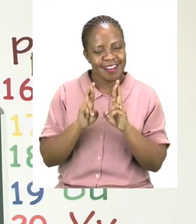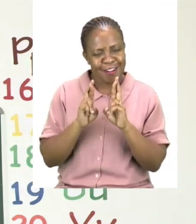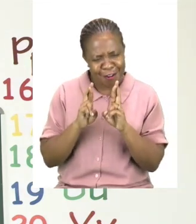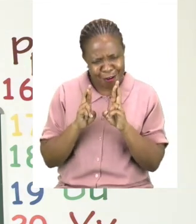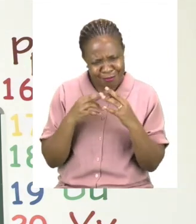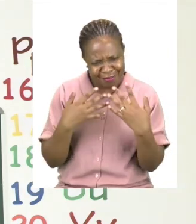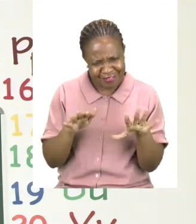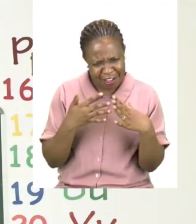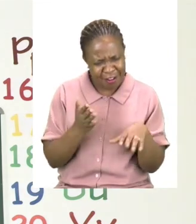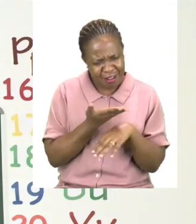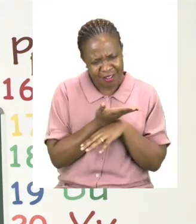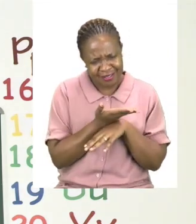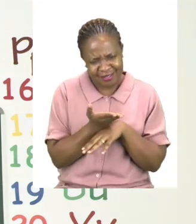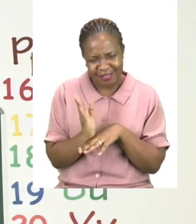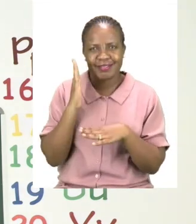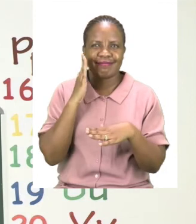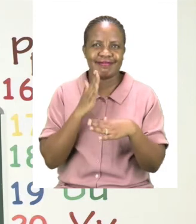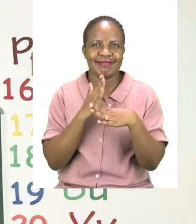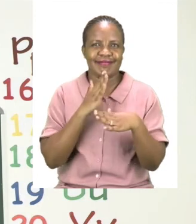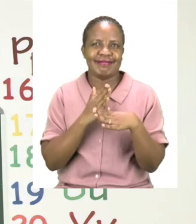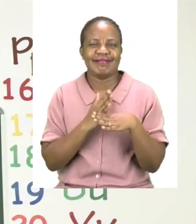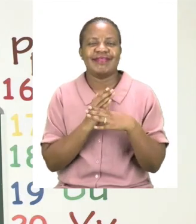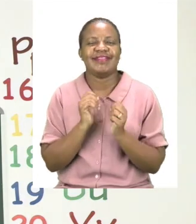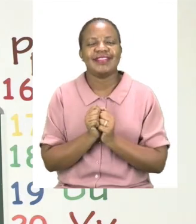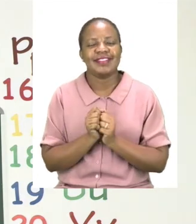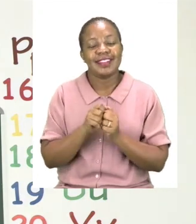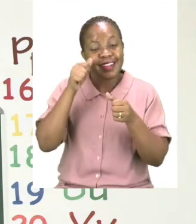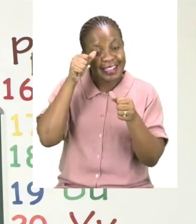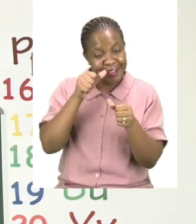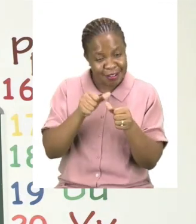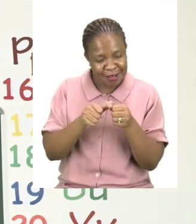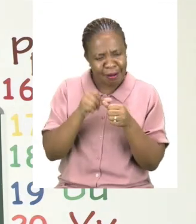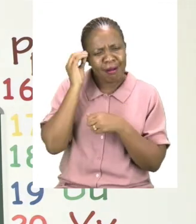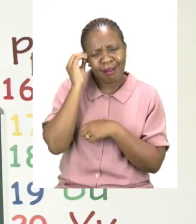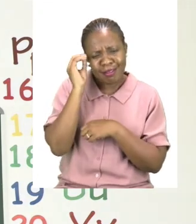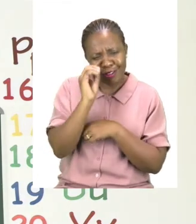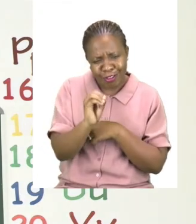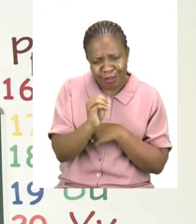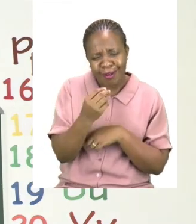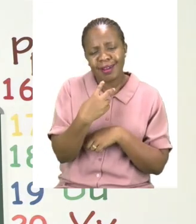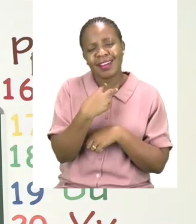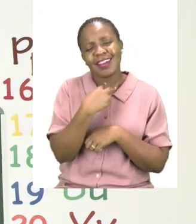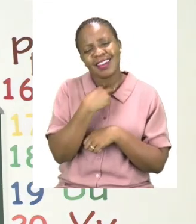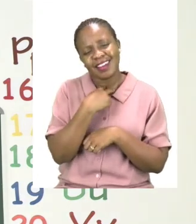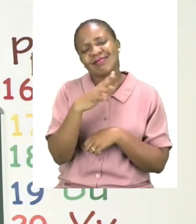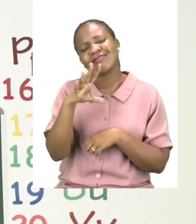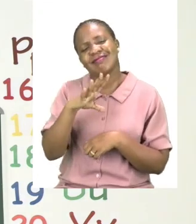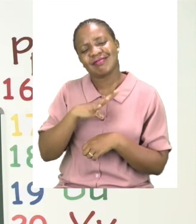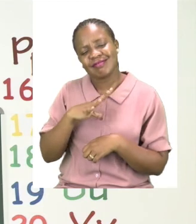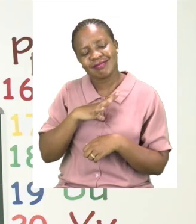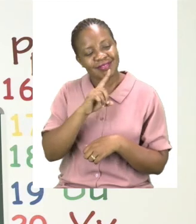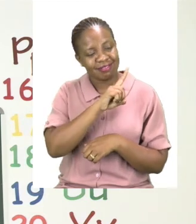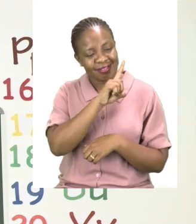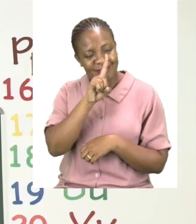exercises. And remember if you don't know it's okay to ask for help. Now that